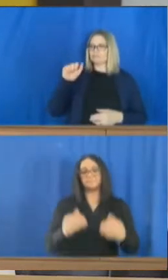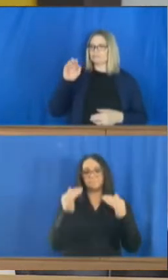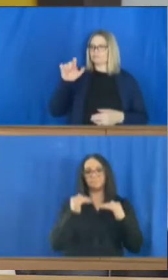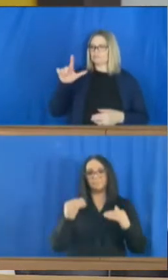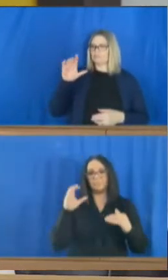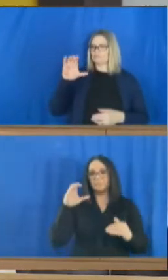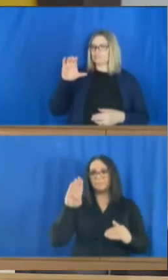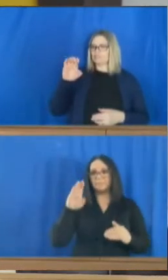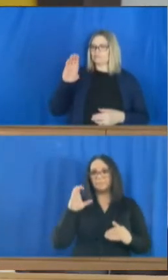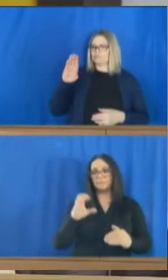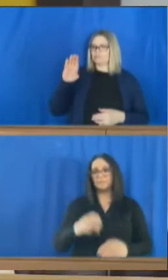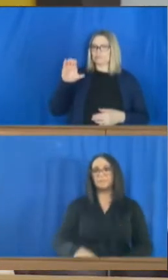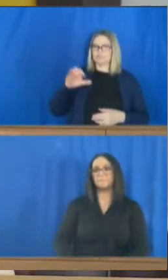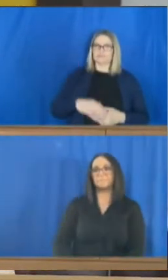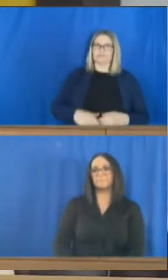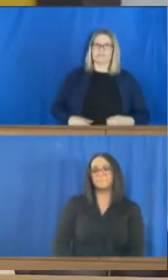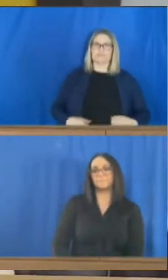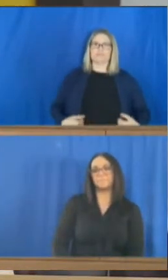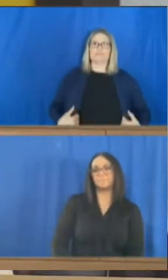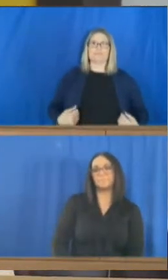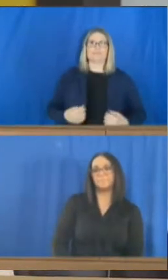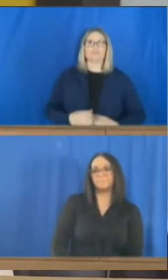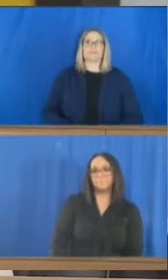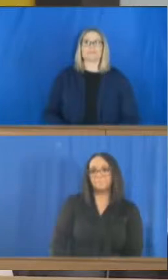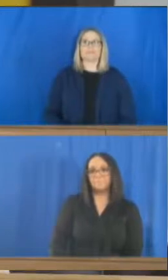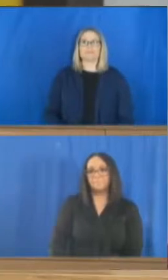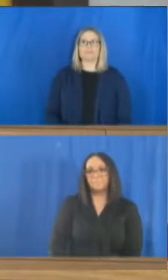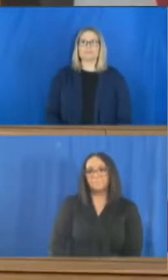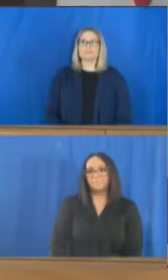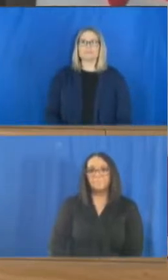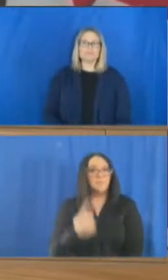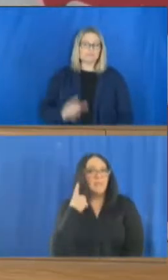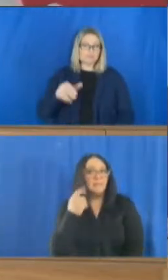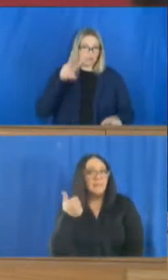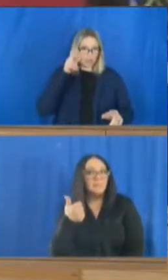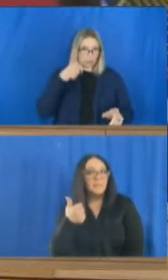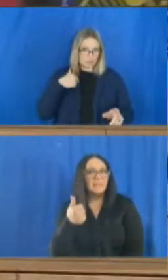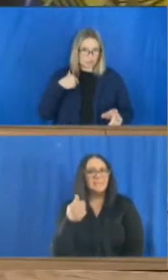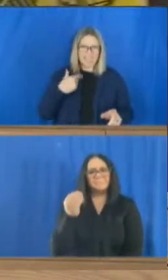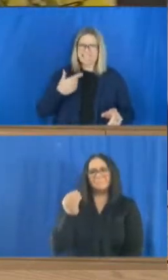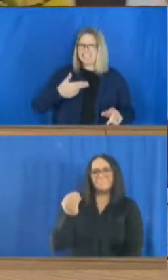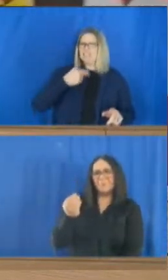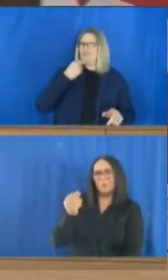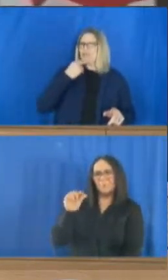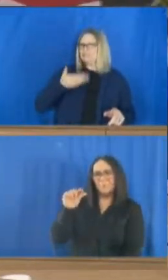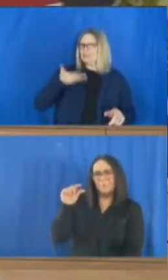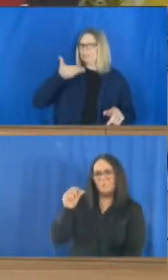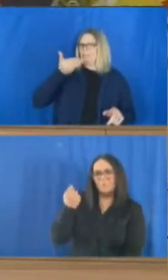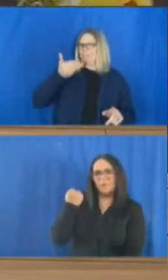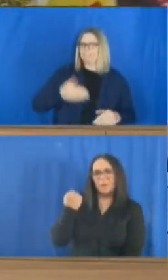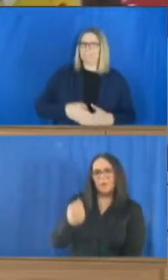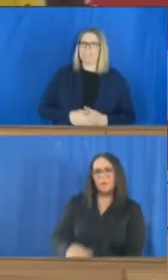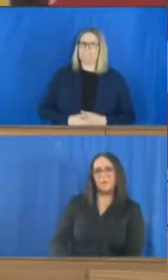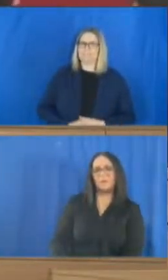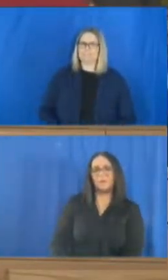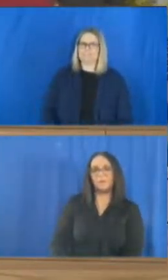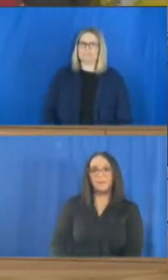For Premier Higgs, what will you be watching for to determine when or if you'll reimpose level 3 restrictions?